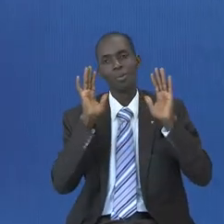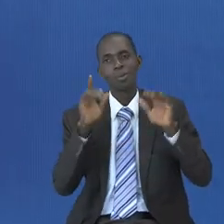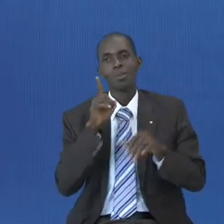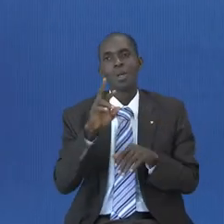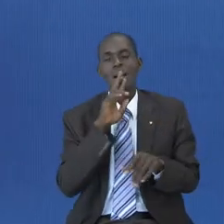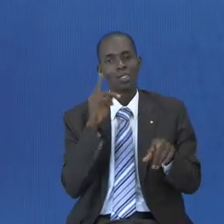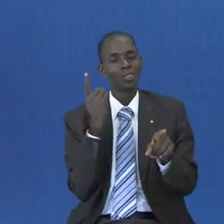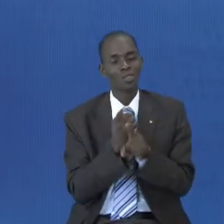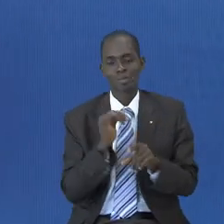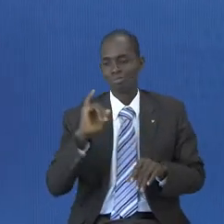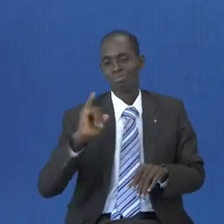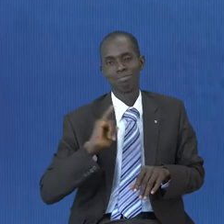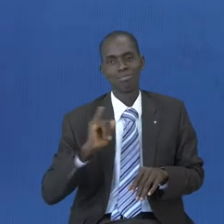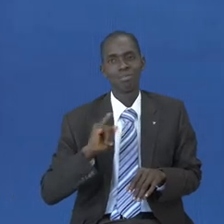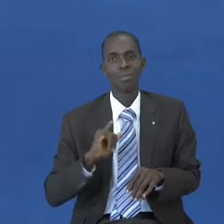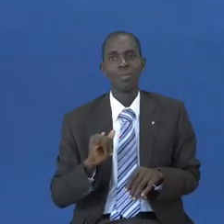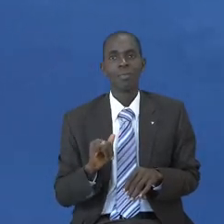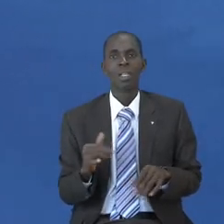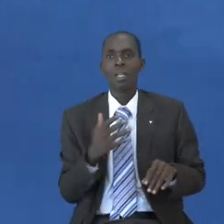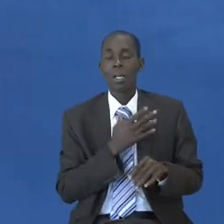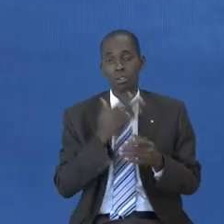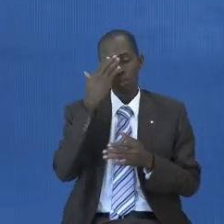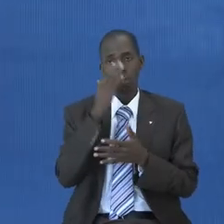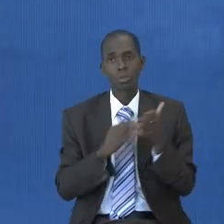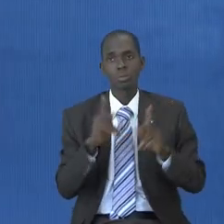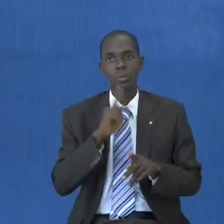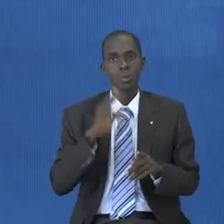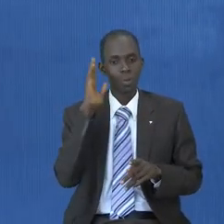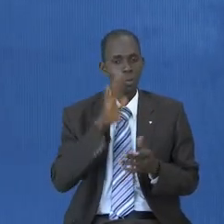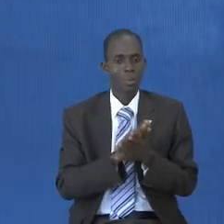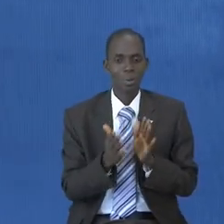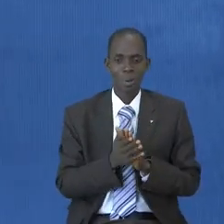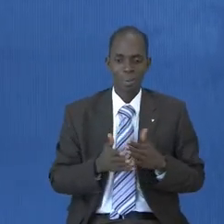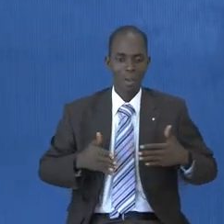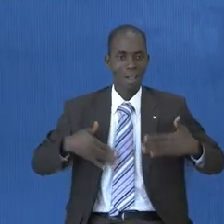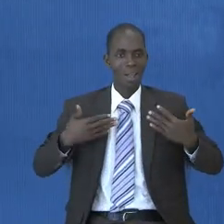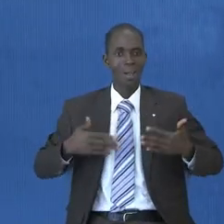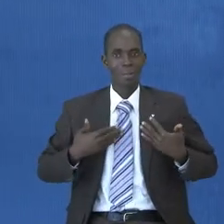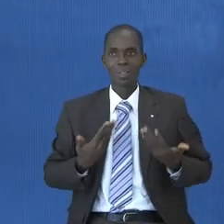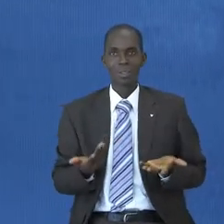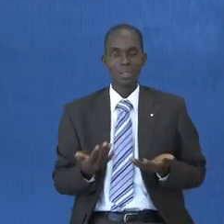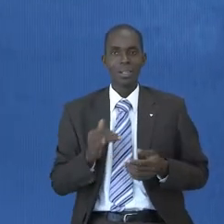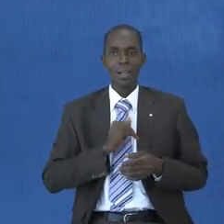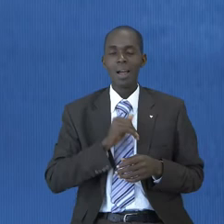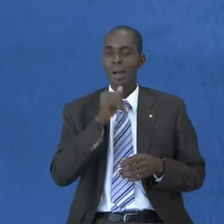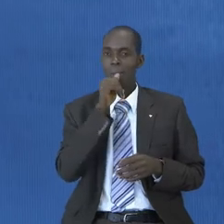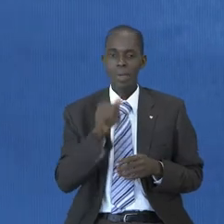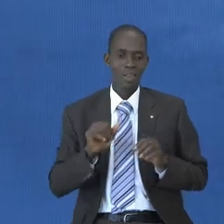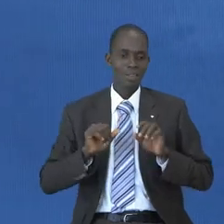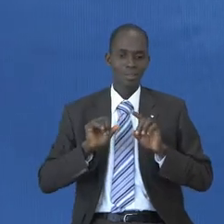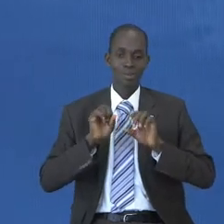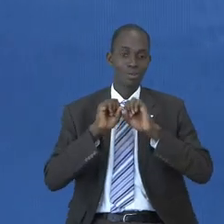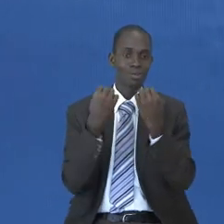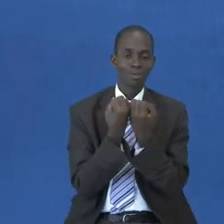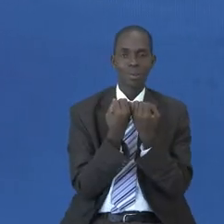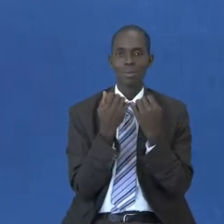like us. And you know, some people will take pride in that. They say, you know, I'm a social person